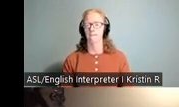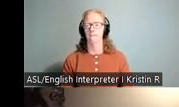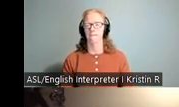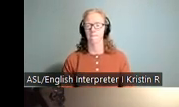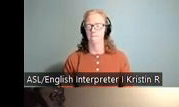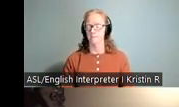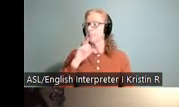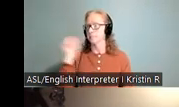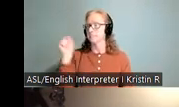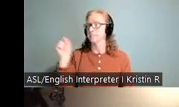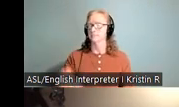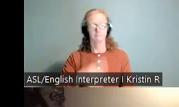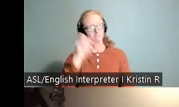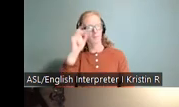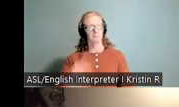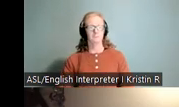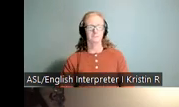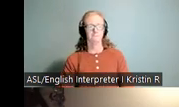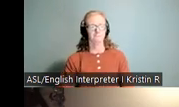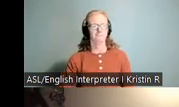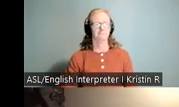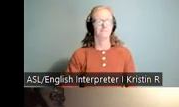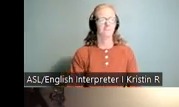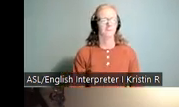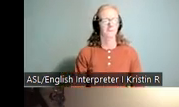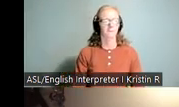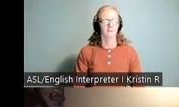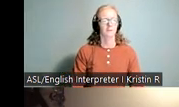Yes. Okay. Very good.